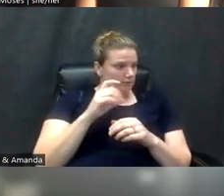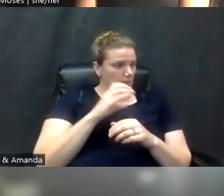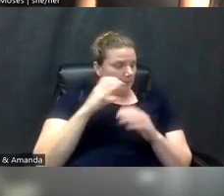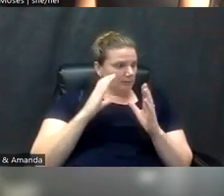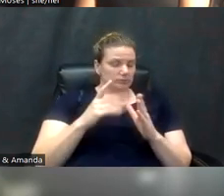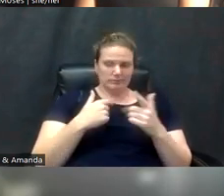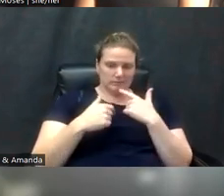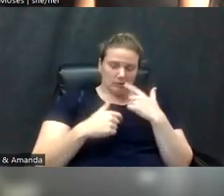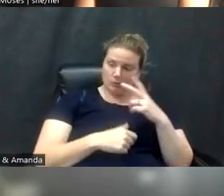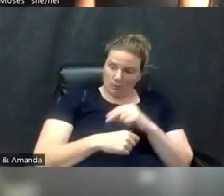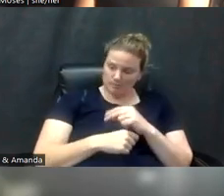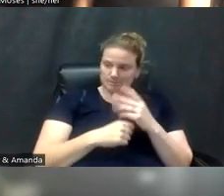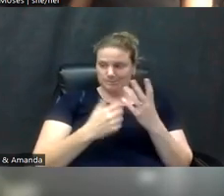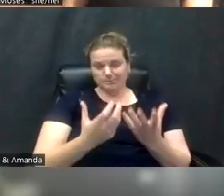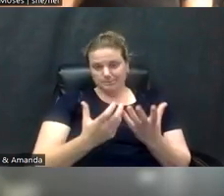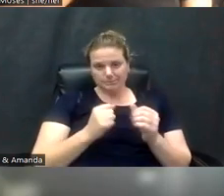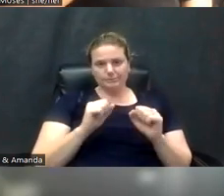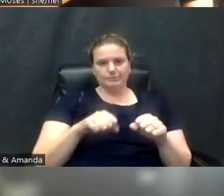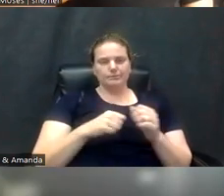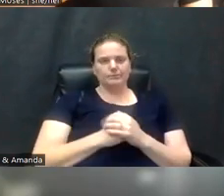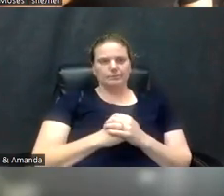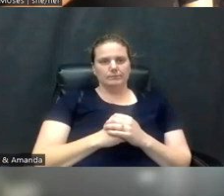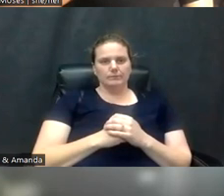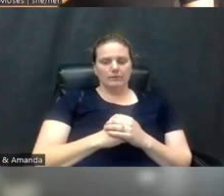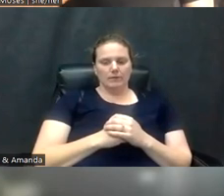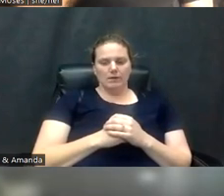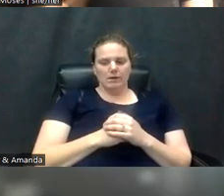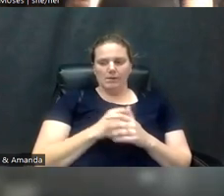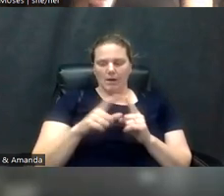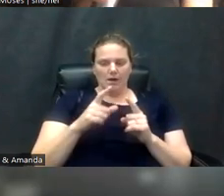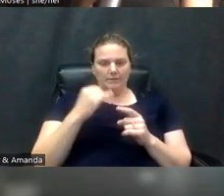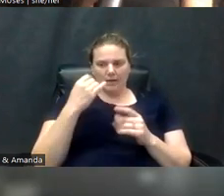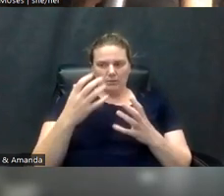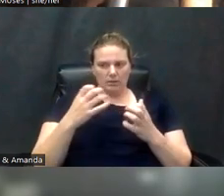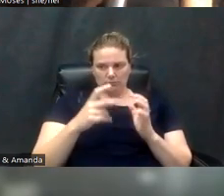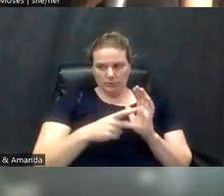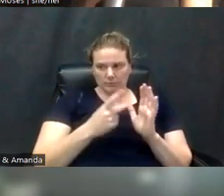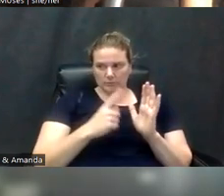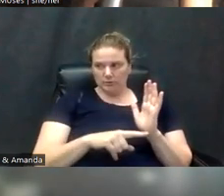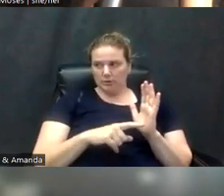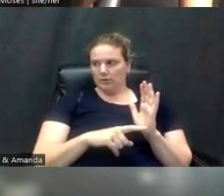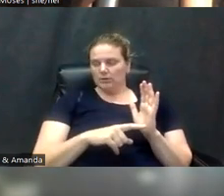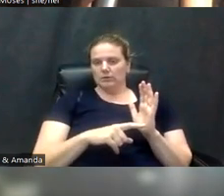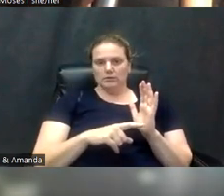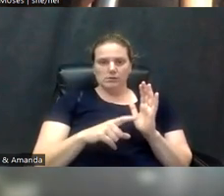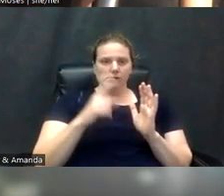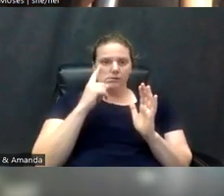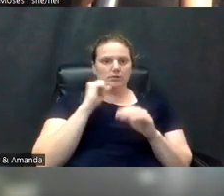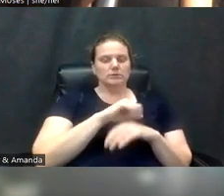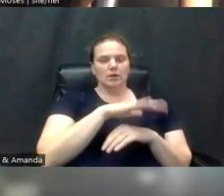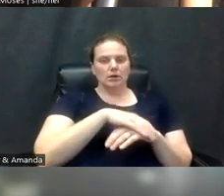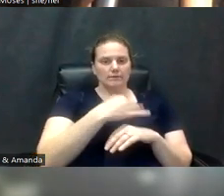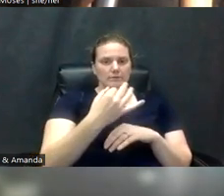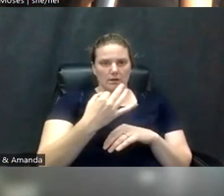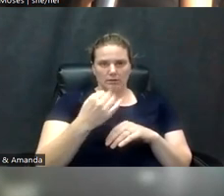no. So, but, you know, Catherine, if you want to double check that, you know, I sent them on Friday, I sent out